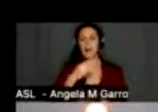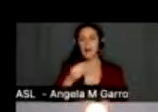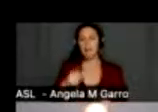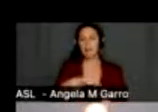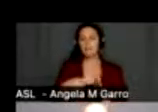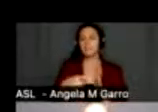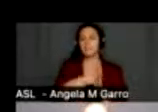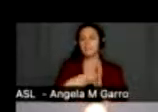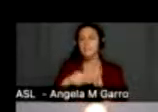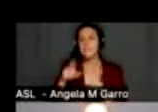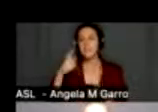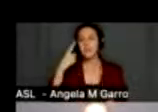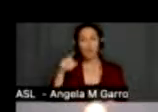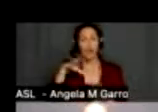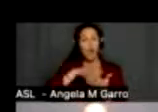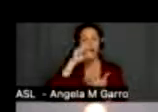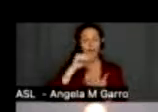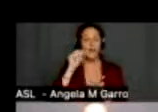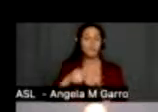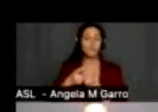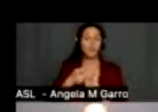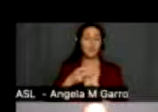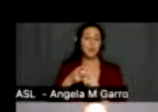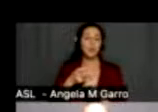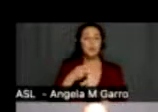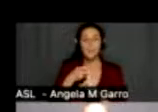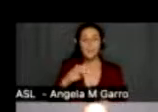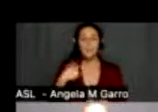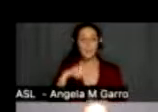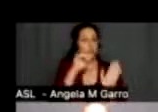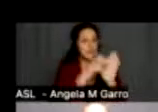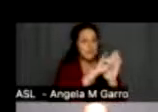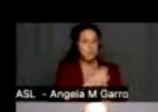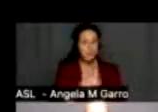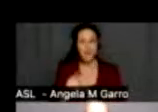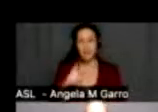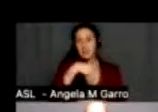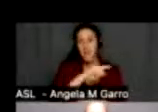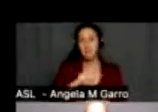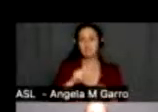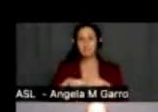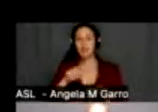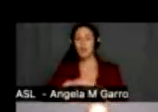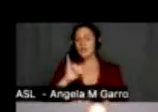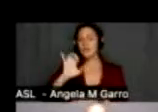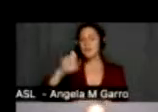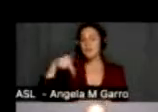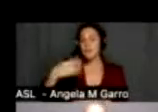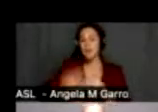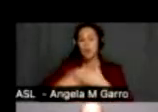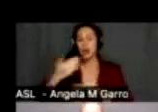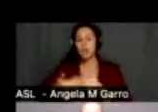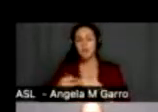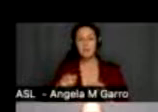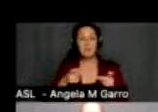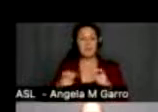recoupment. So we identify them based on an IEP process that is managed, of